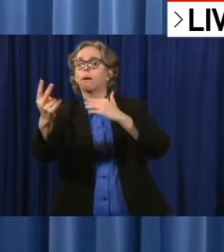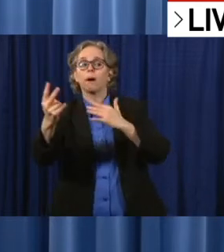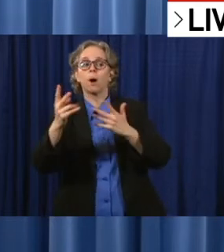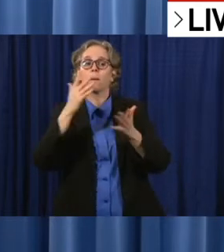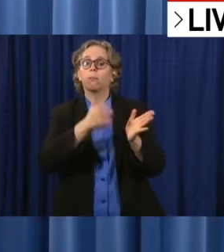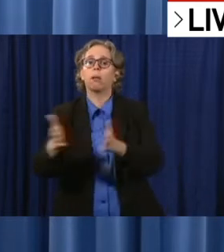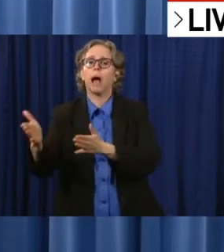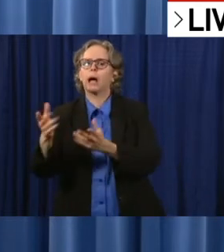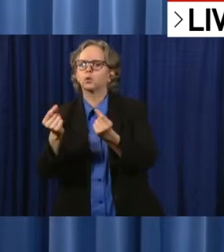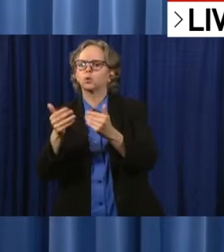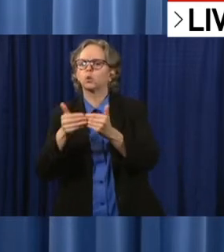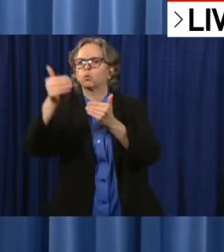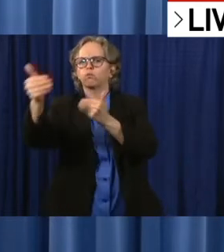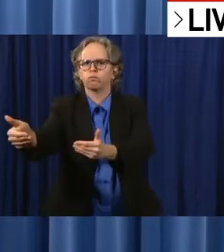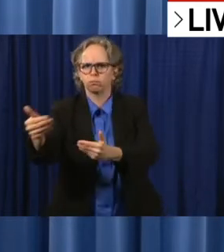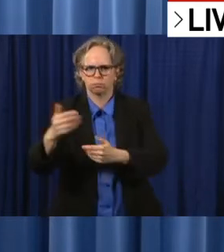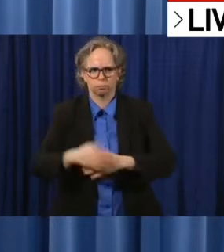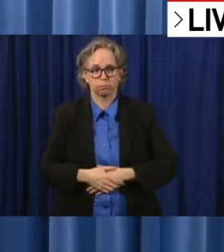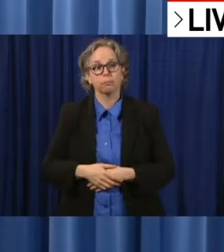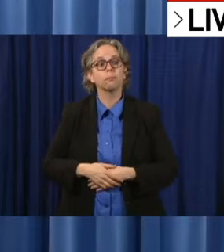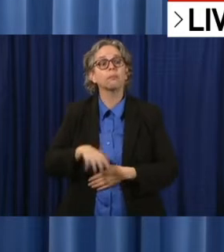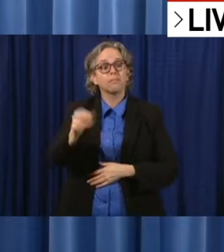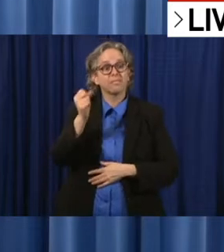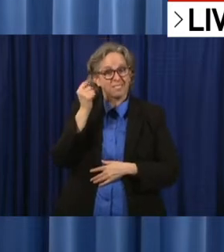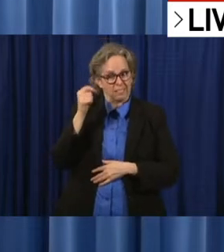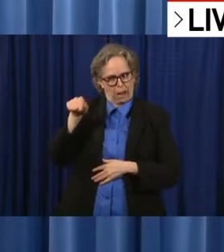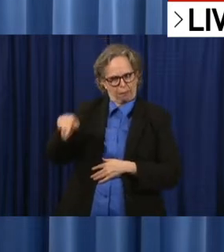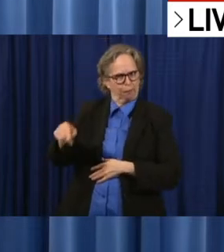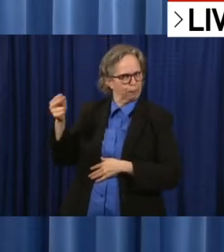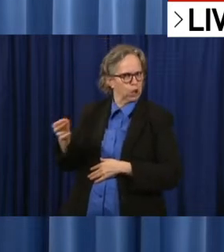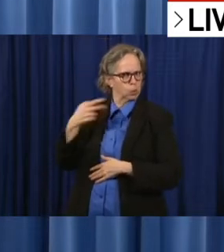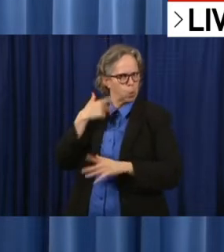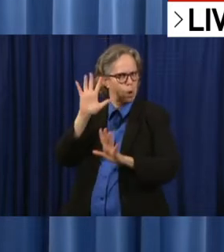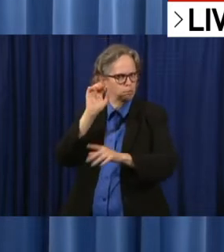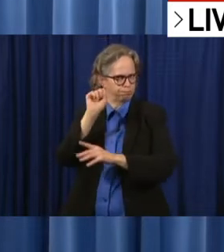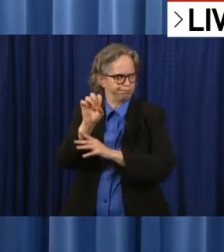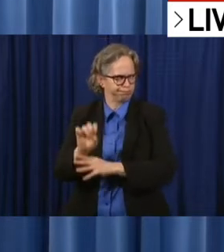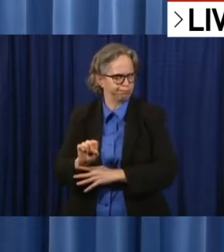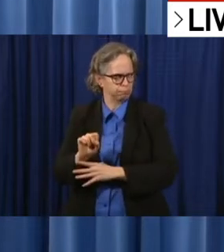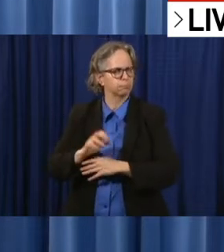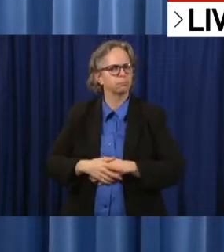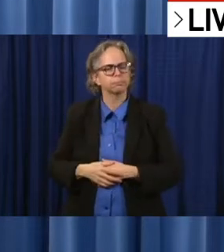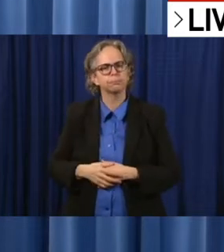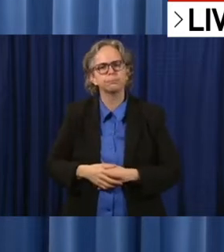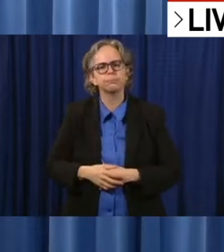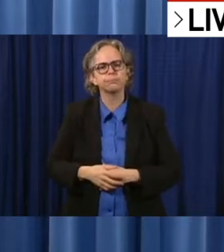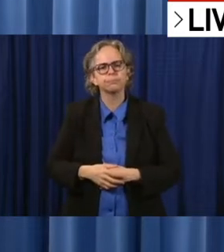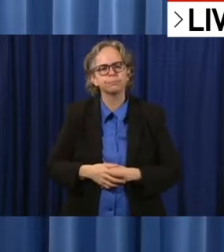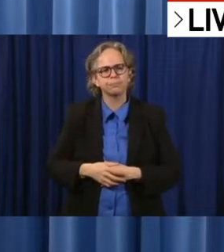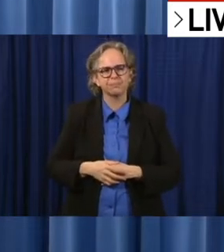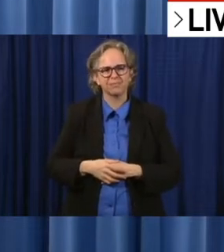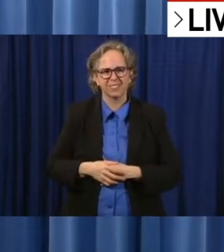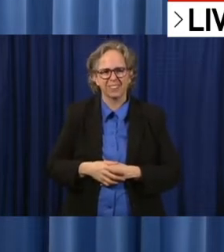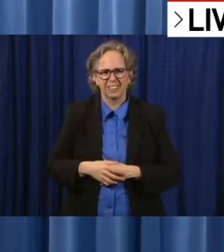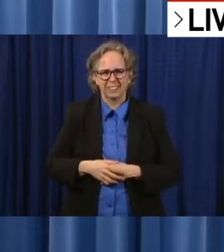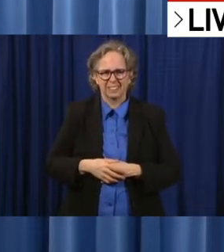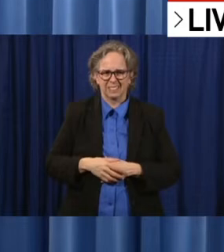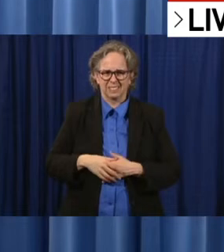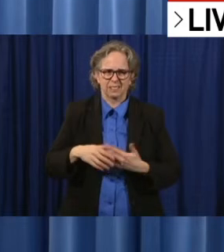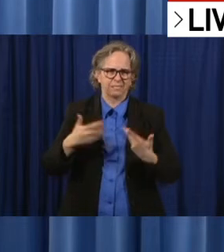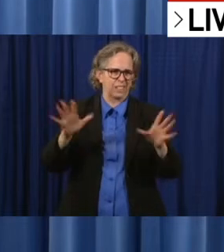future. So we will be doing that on Thursday. Again, if you look at the numbers, as Dr. Acton has pointed